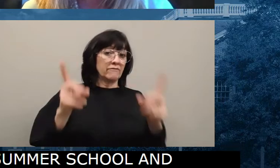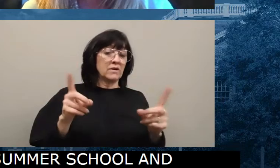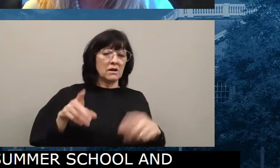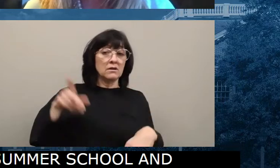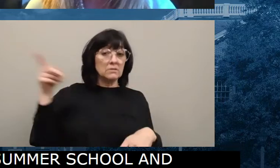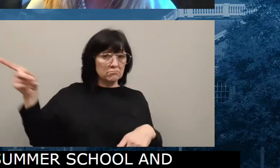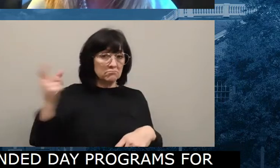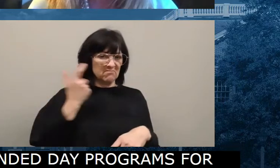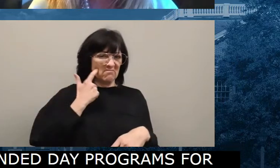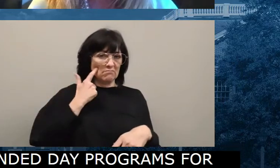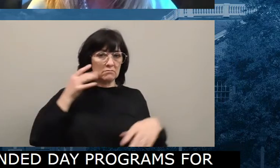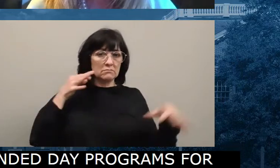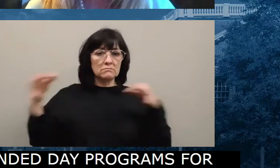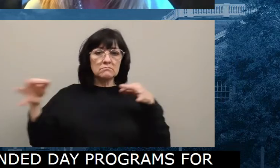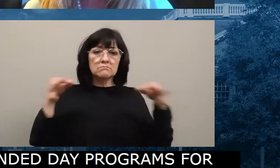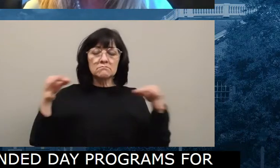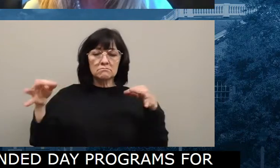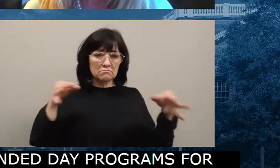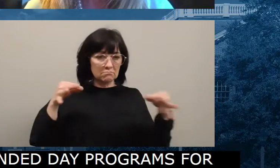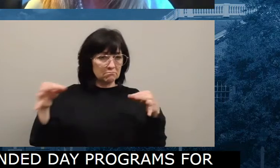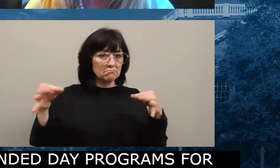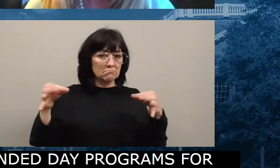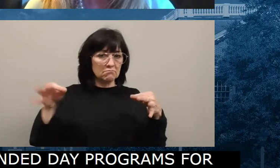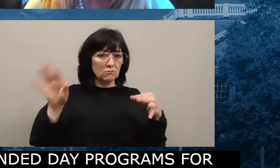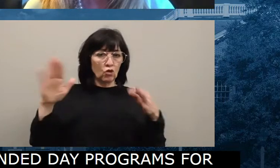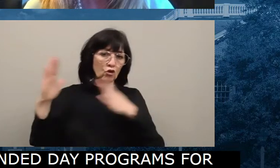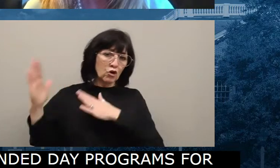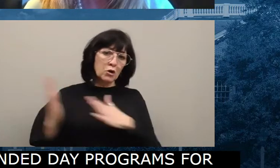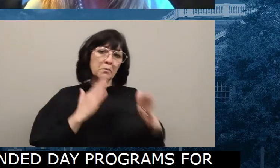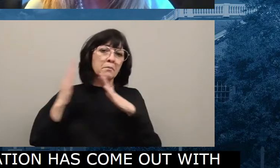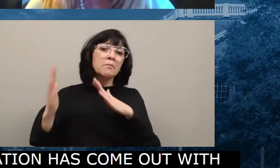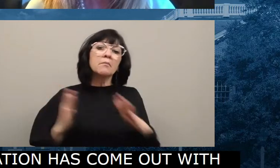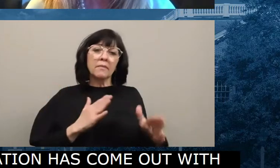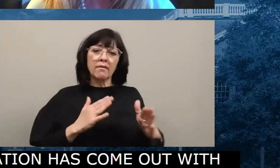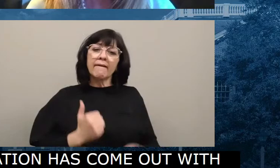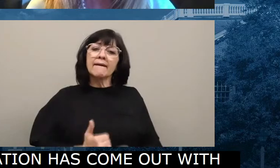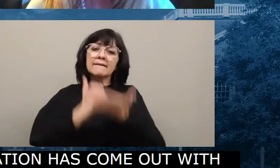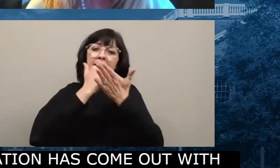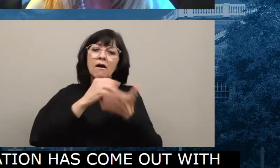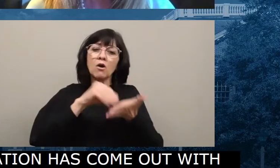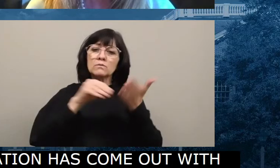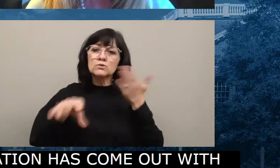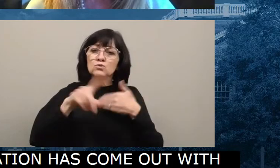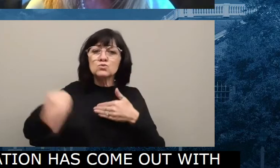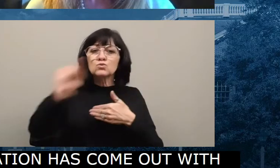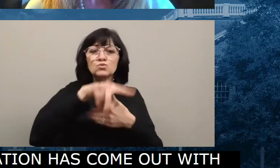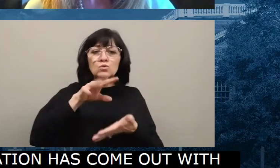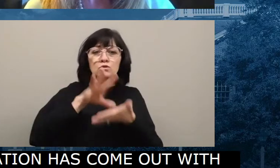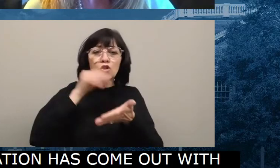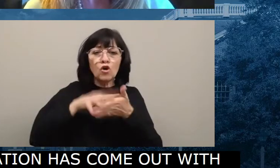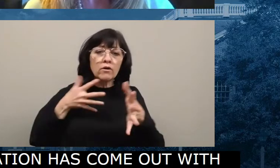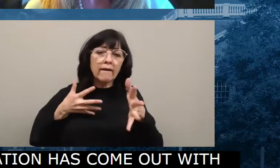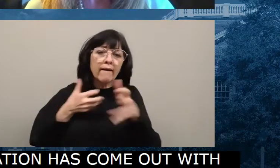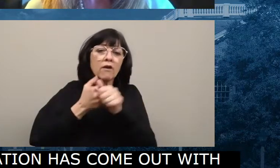really good high-level plan. We just need to operationalize it and have each of the